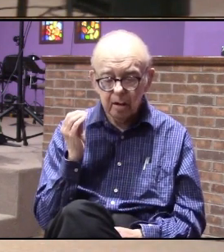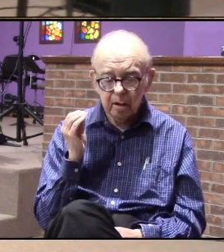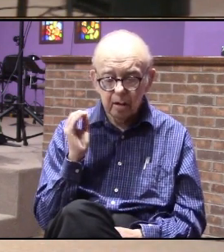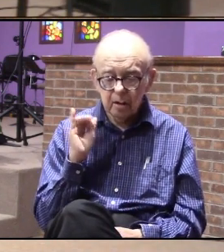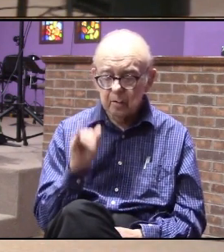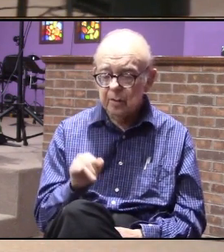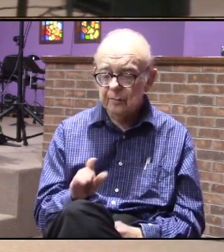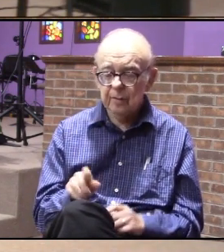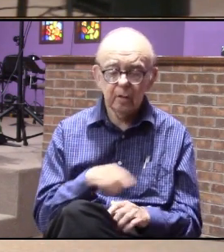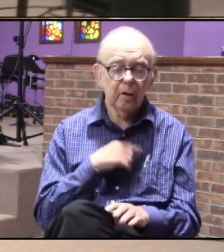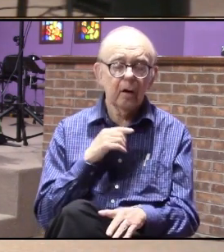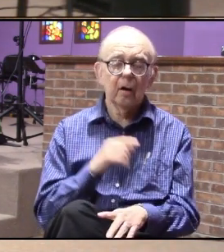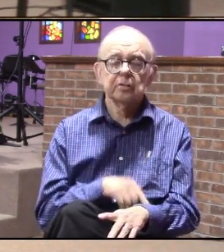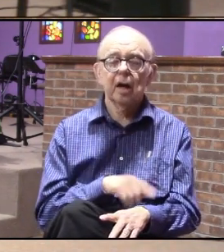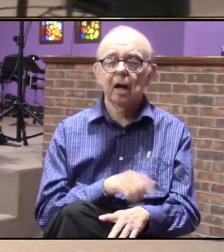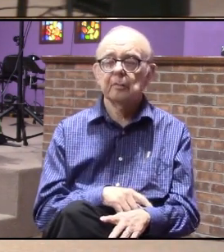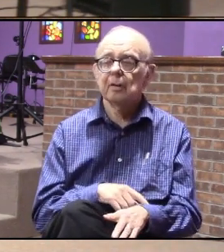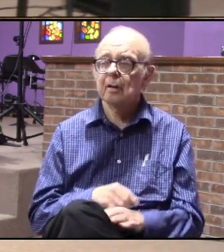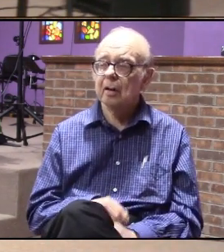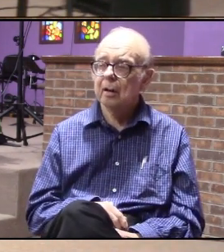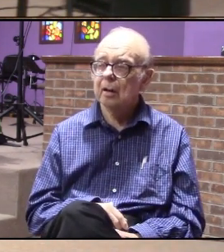long haul.